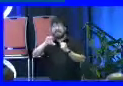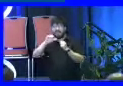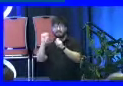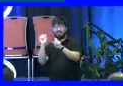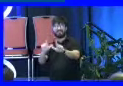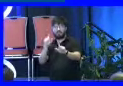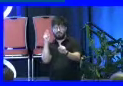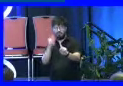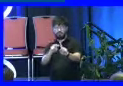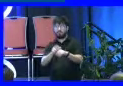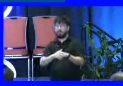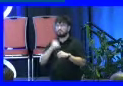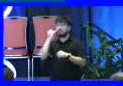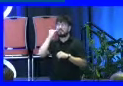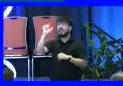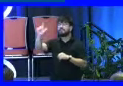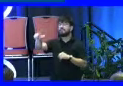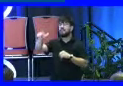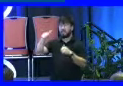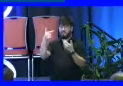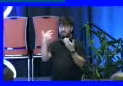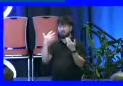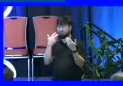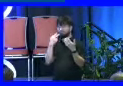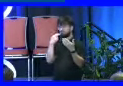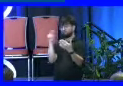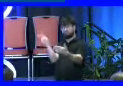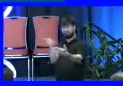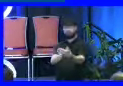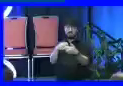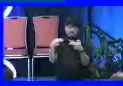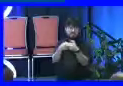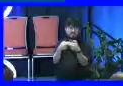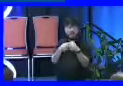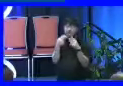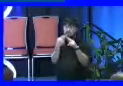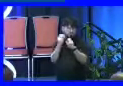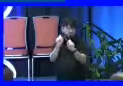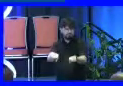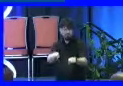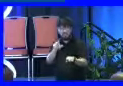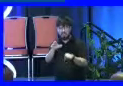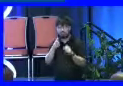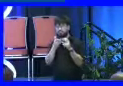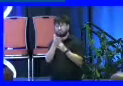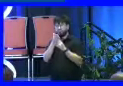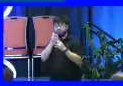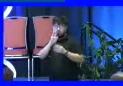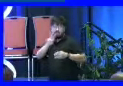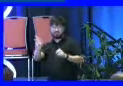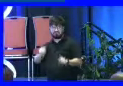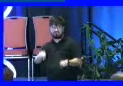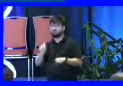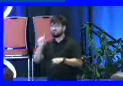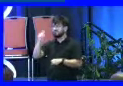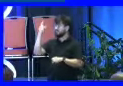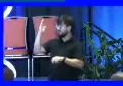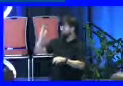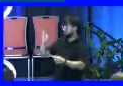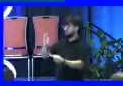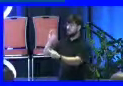want to later refer to these slides, please use them through the conference TA community site. And our first presenter